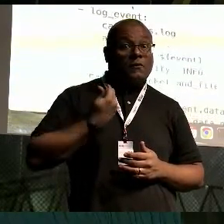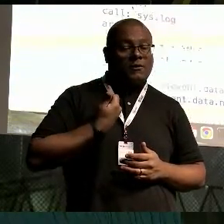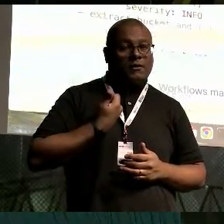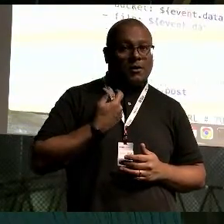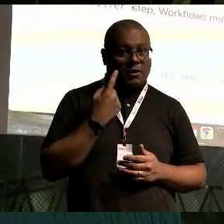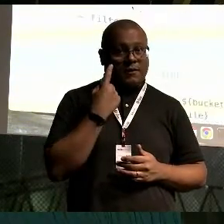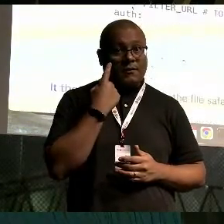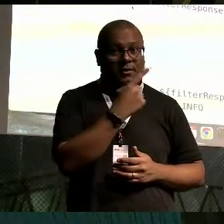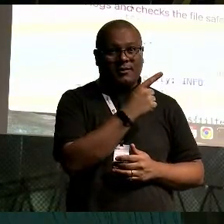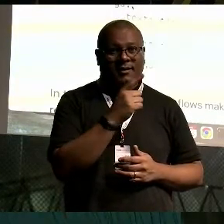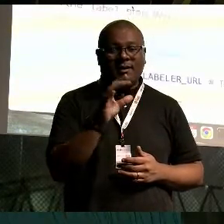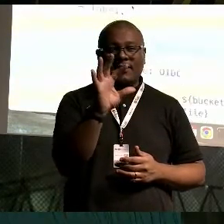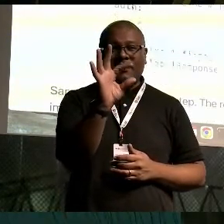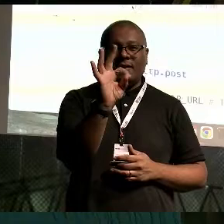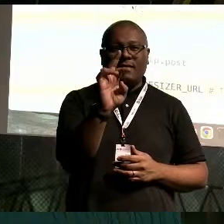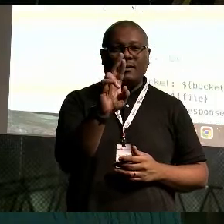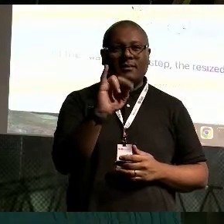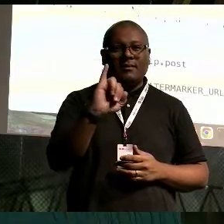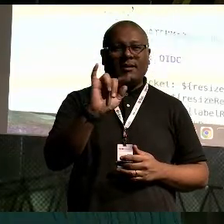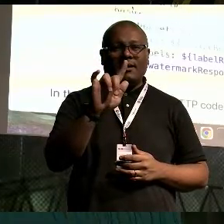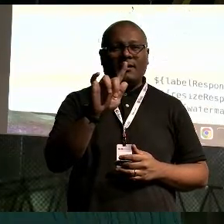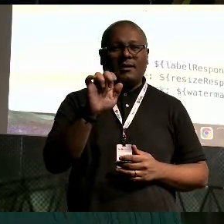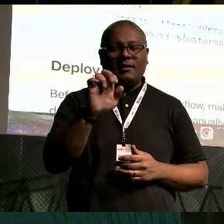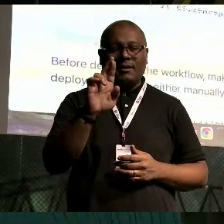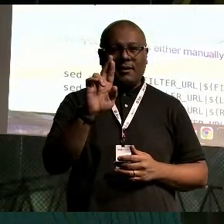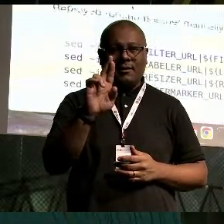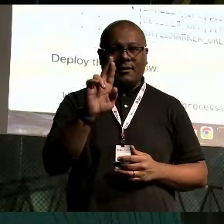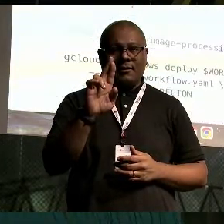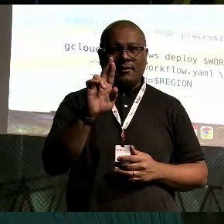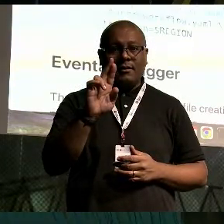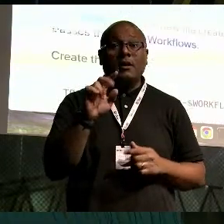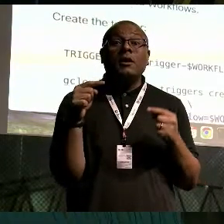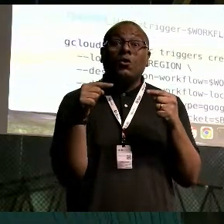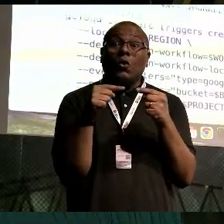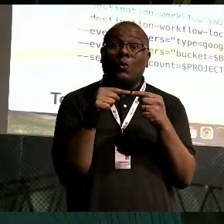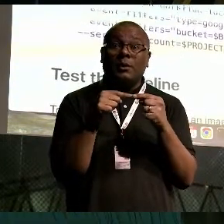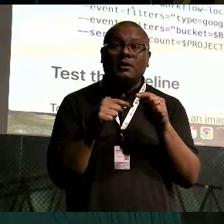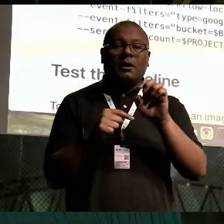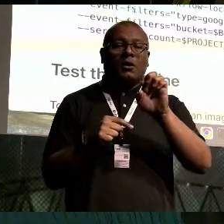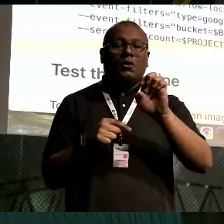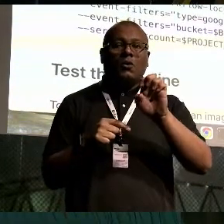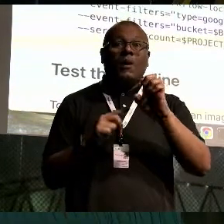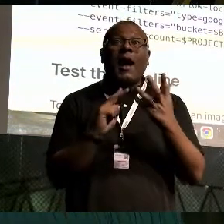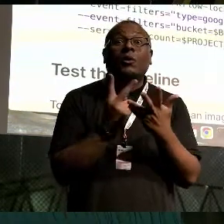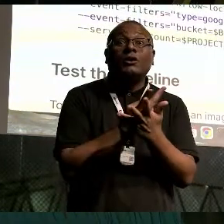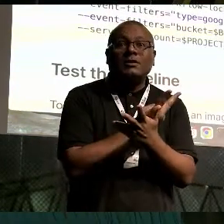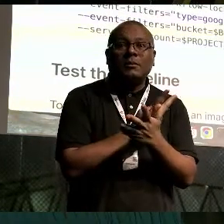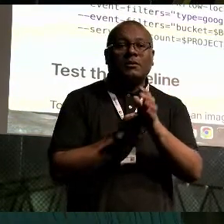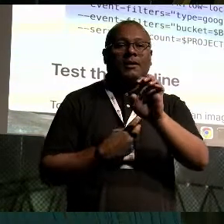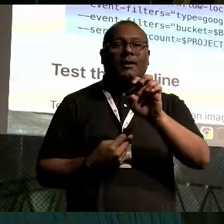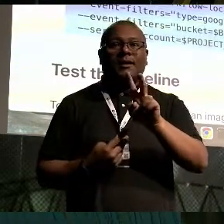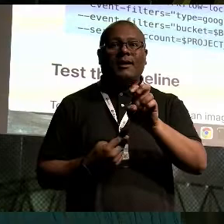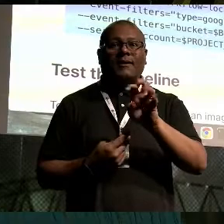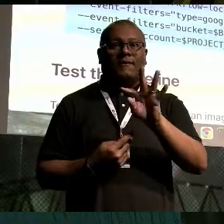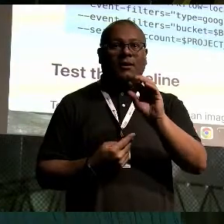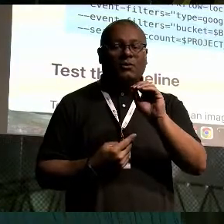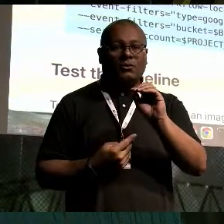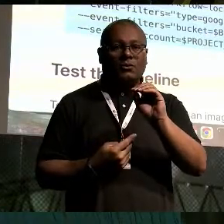So the trigger is, it's an EventArc trigger. And we are basically saying